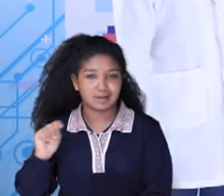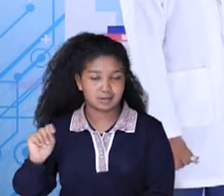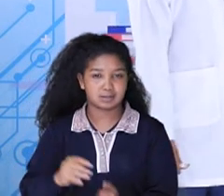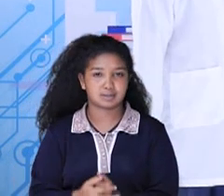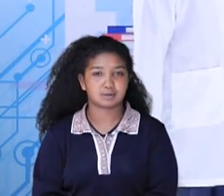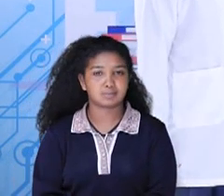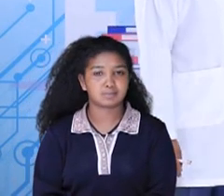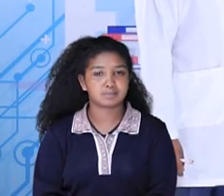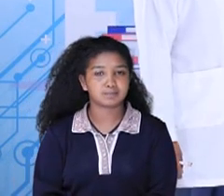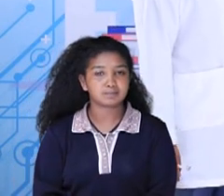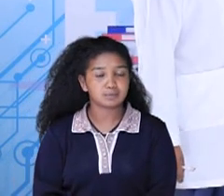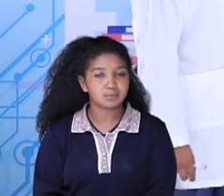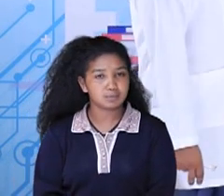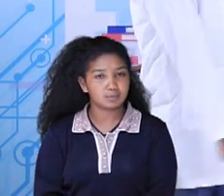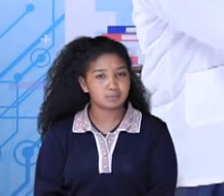tarsiers.